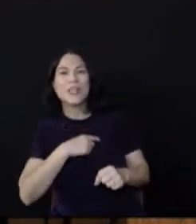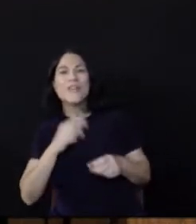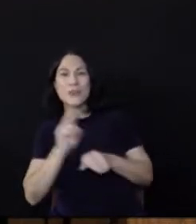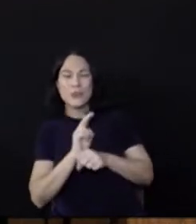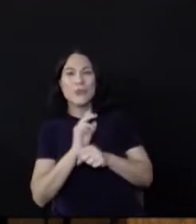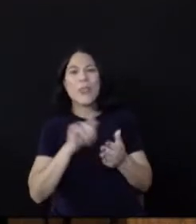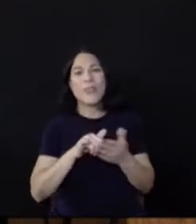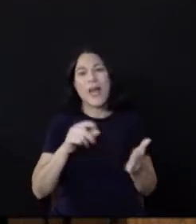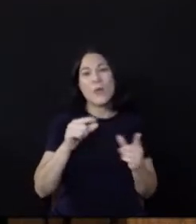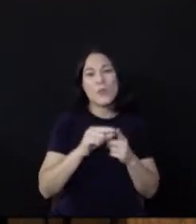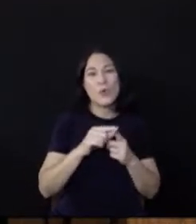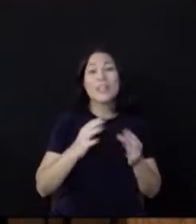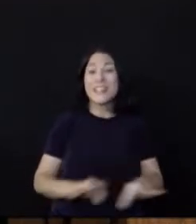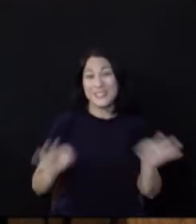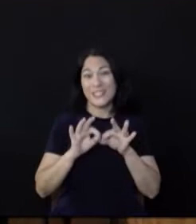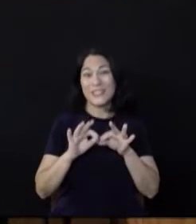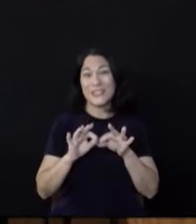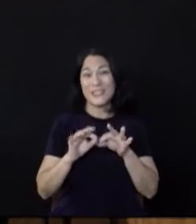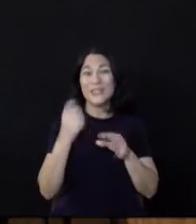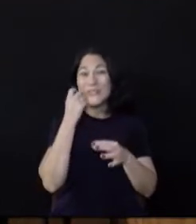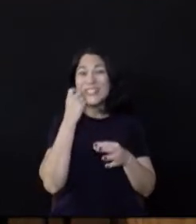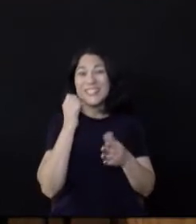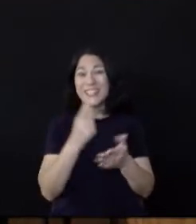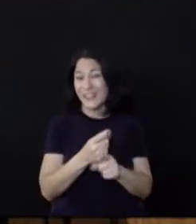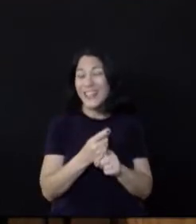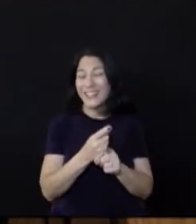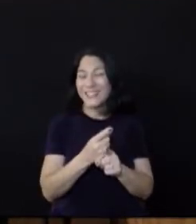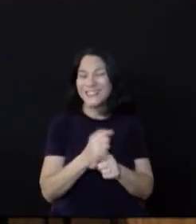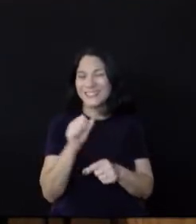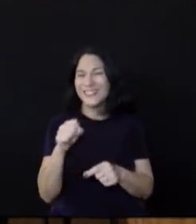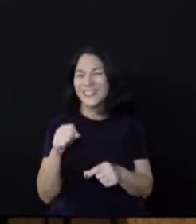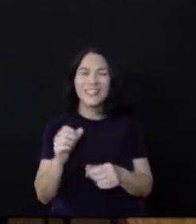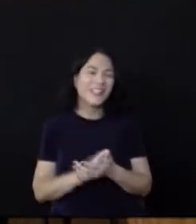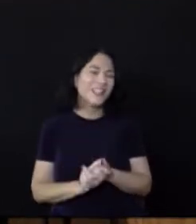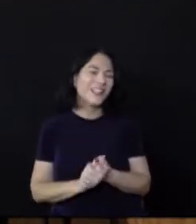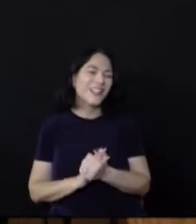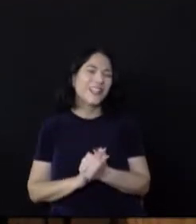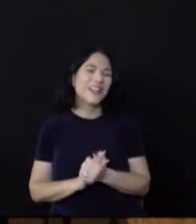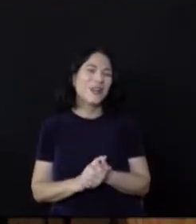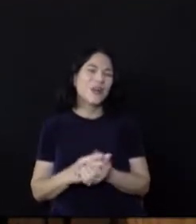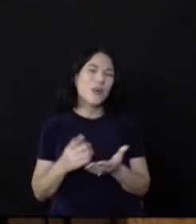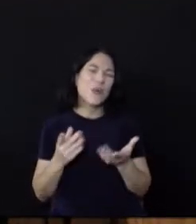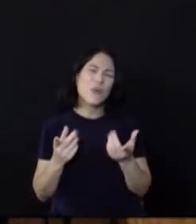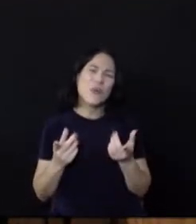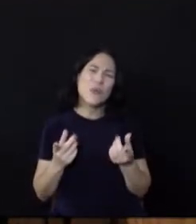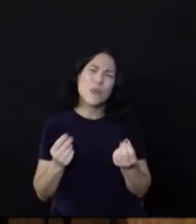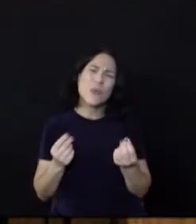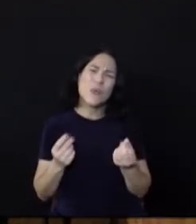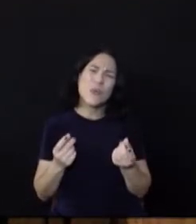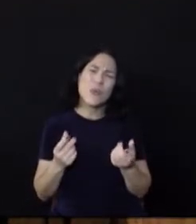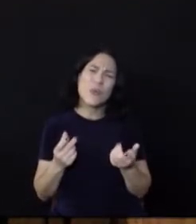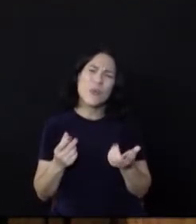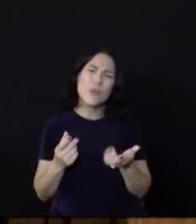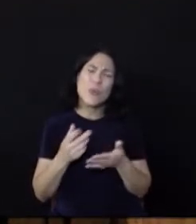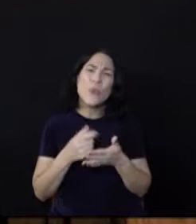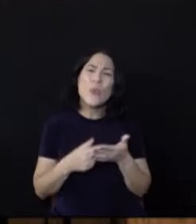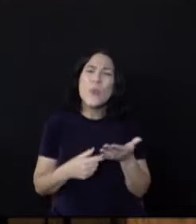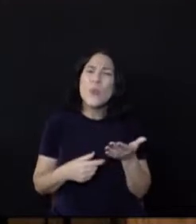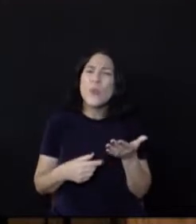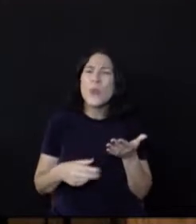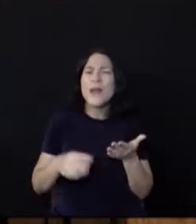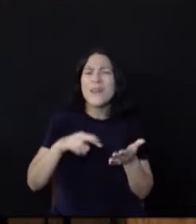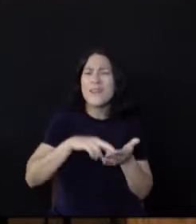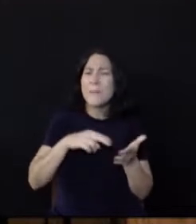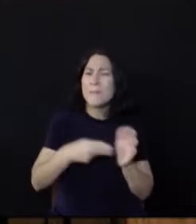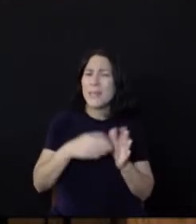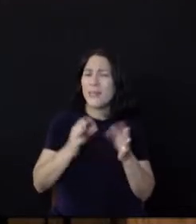last 8 weeks. Am I right? I think so. But what does the word essential